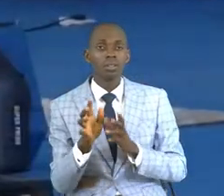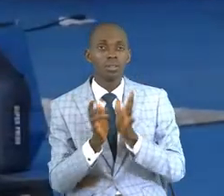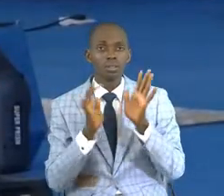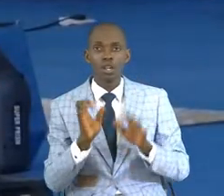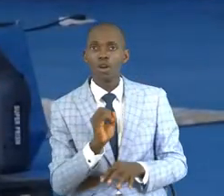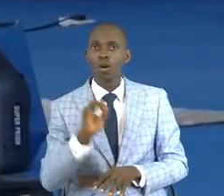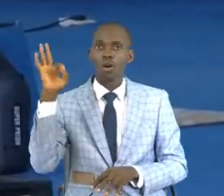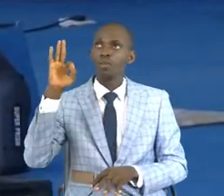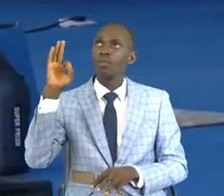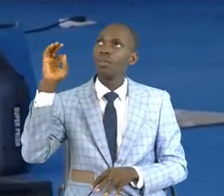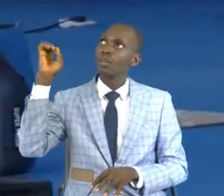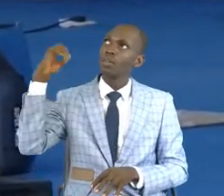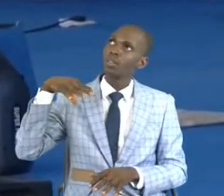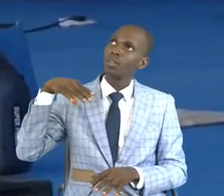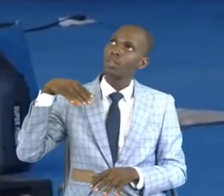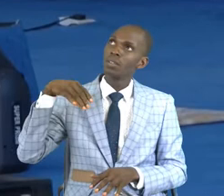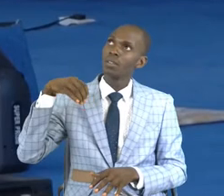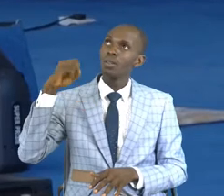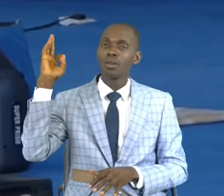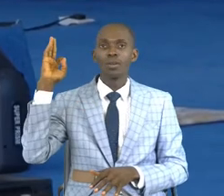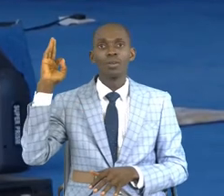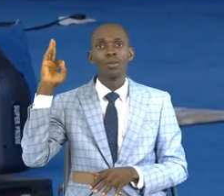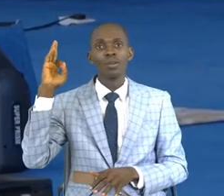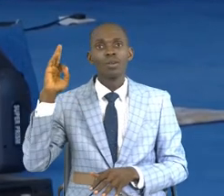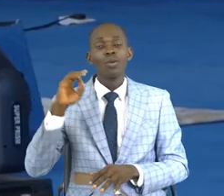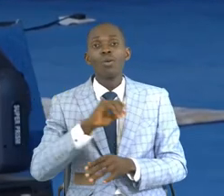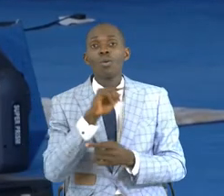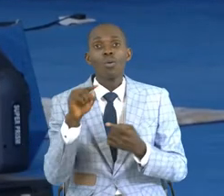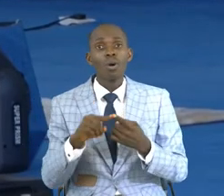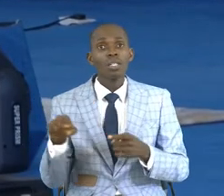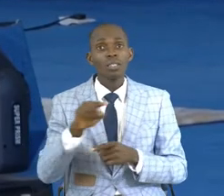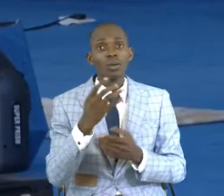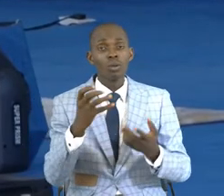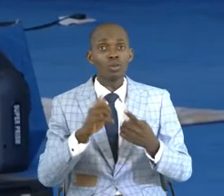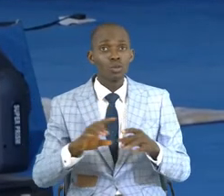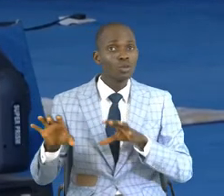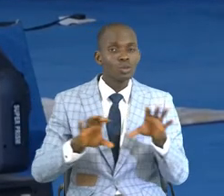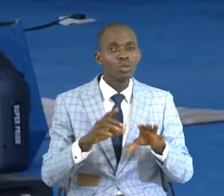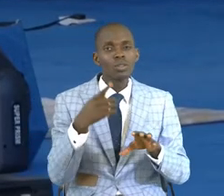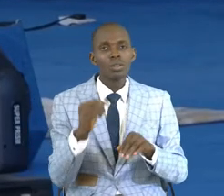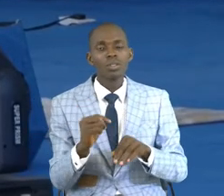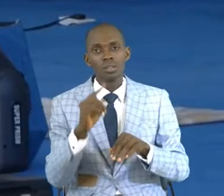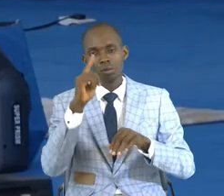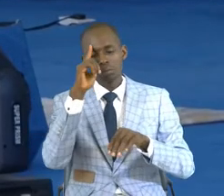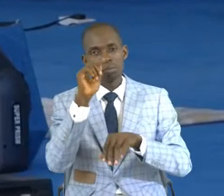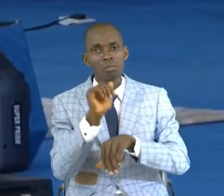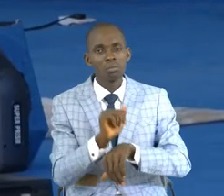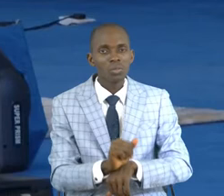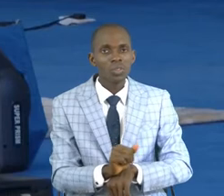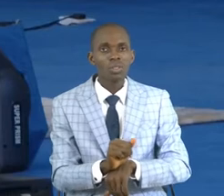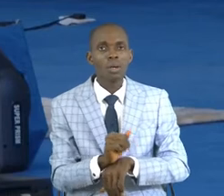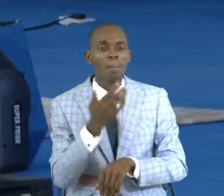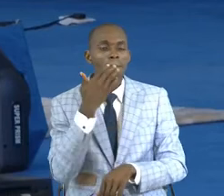on, when you want to do the usual, habitual, bad,